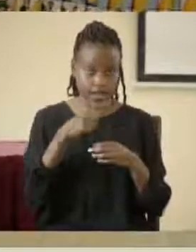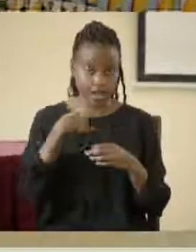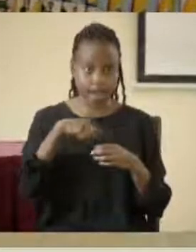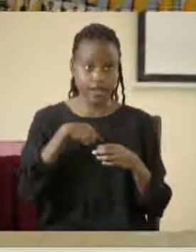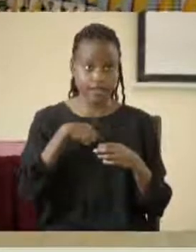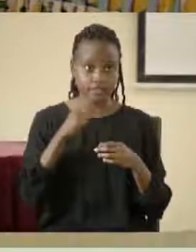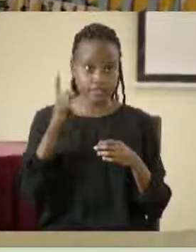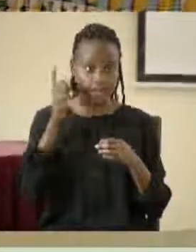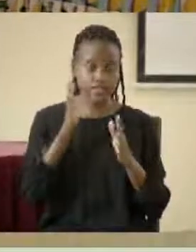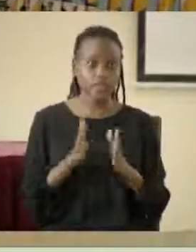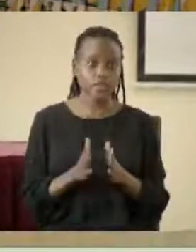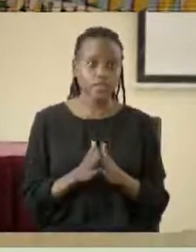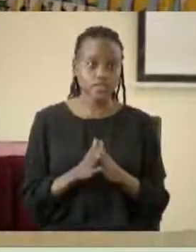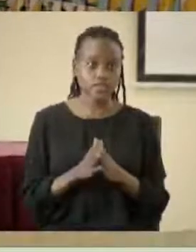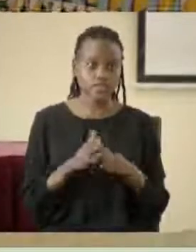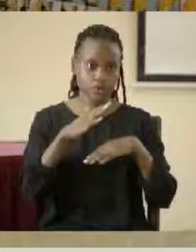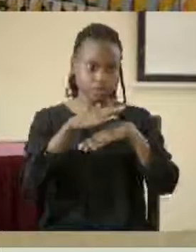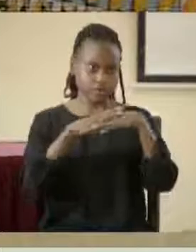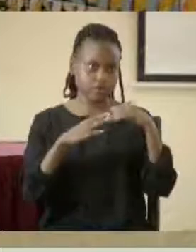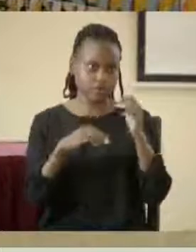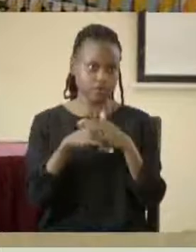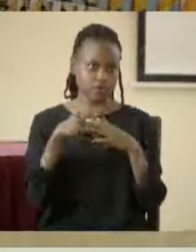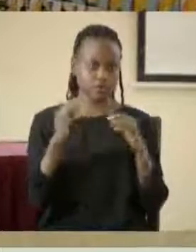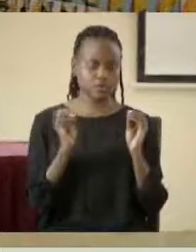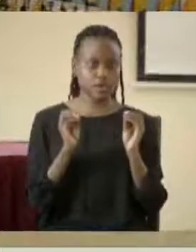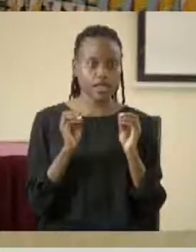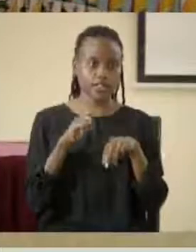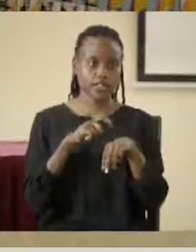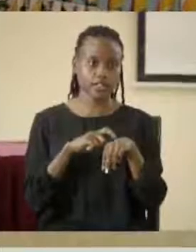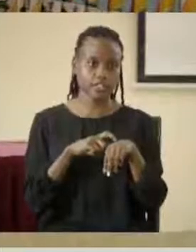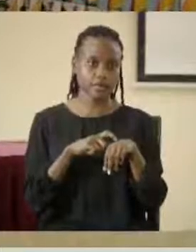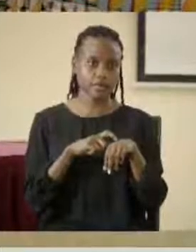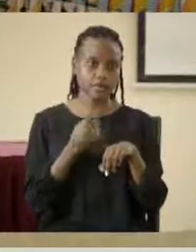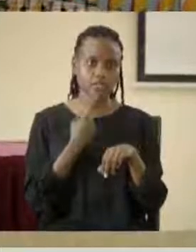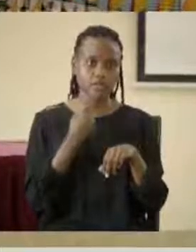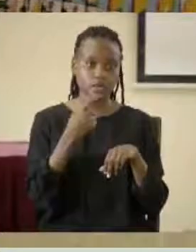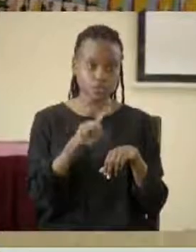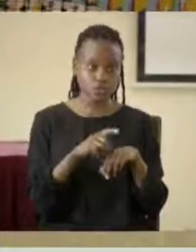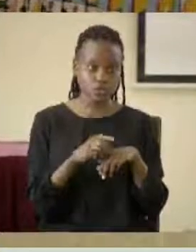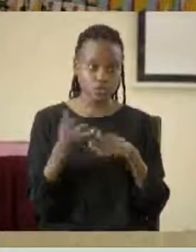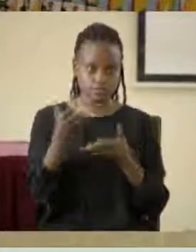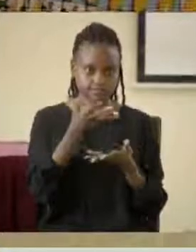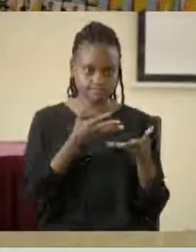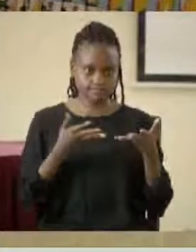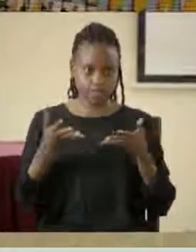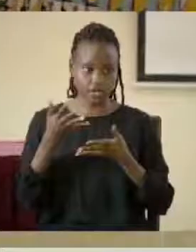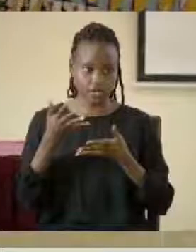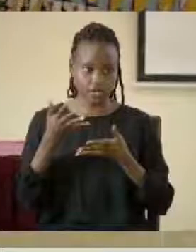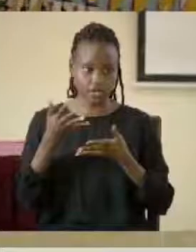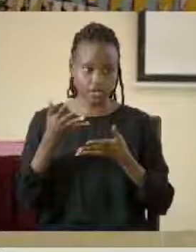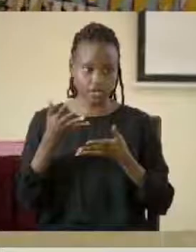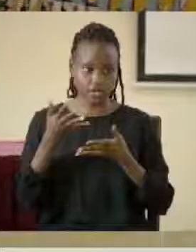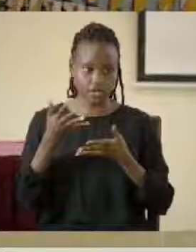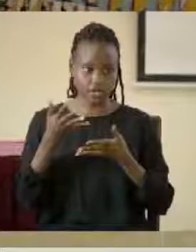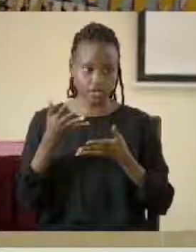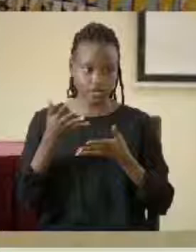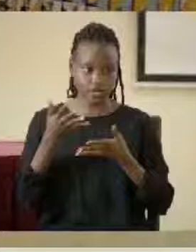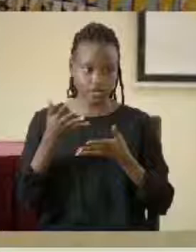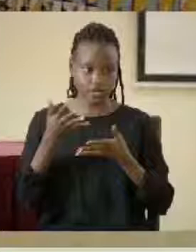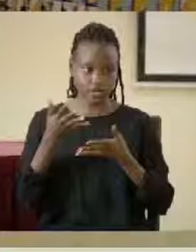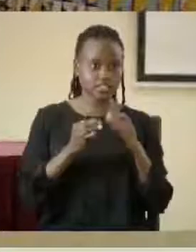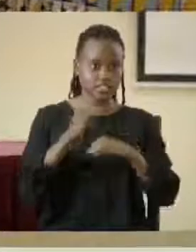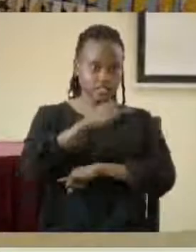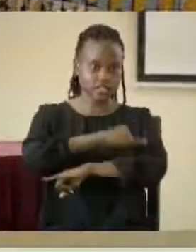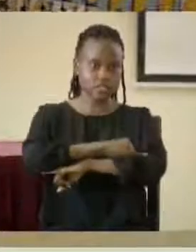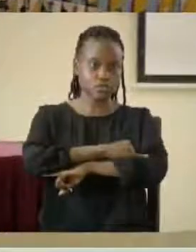a little bit uncomfortable when we are told to interact with traditional justice institutions. And it's